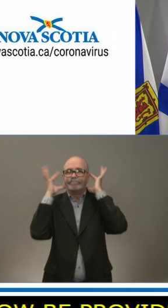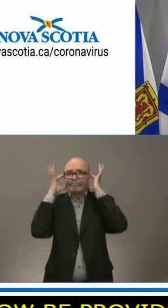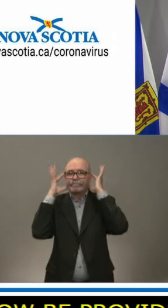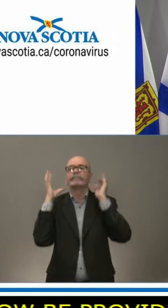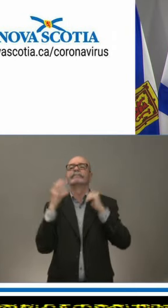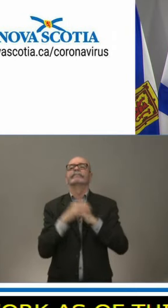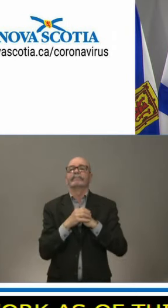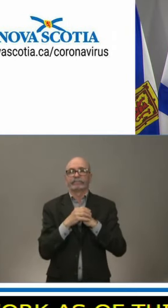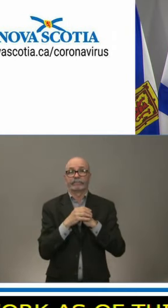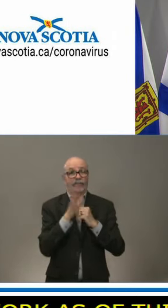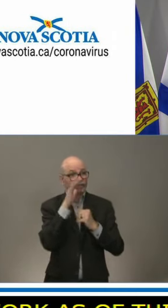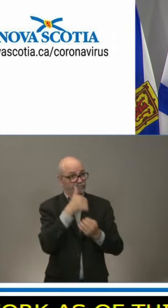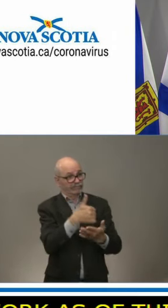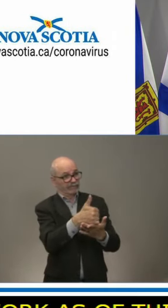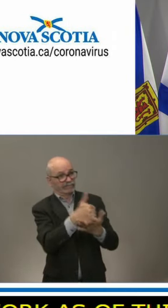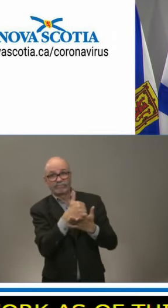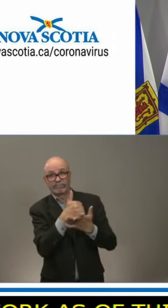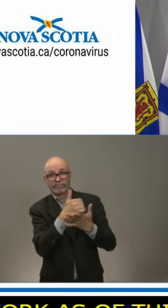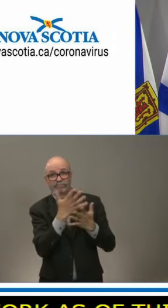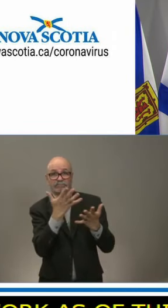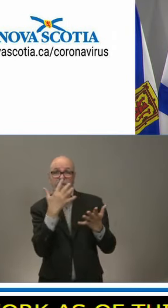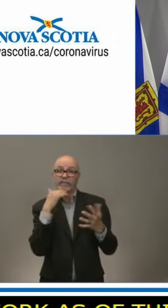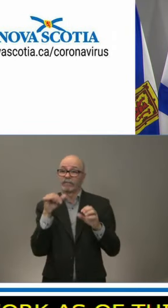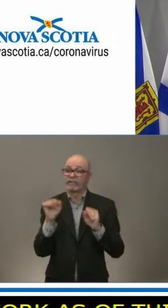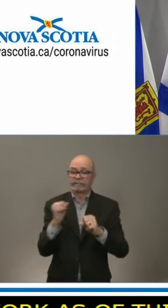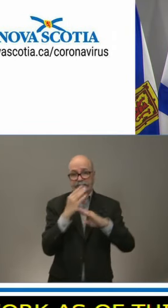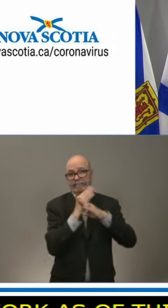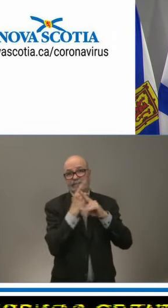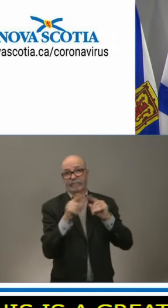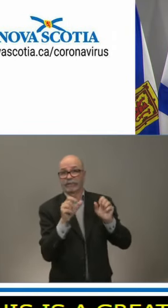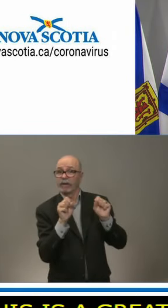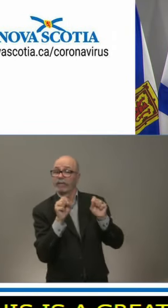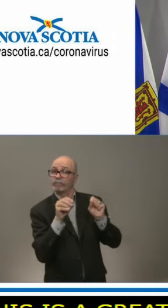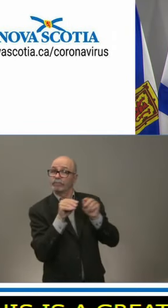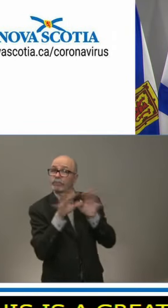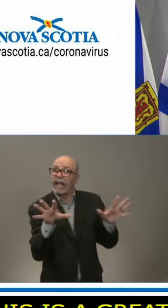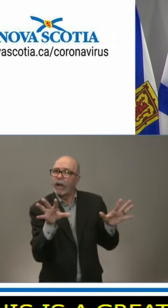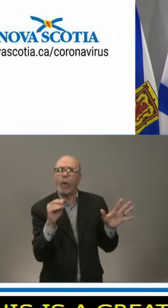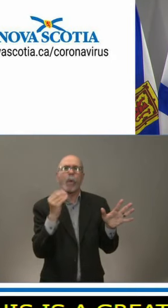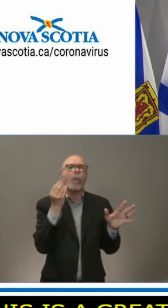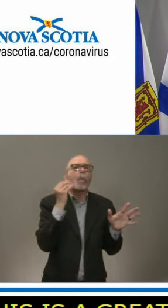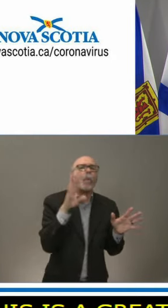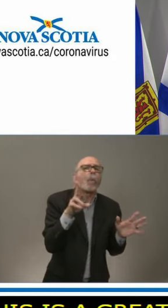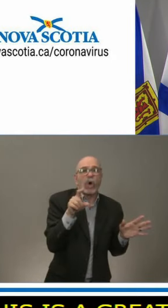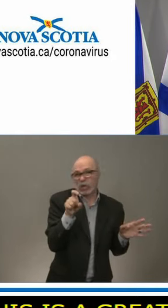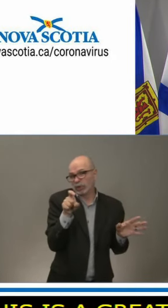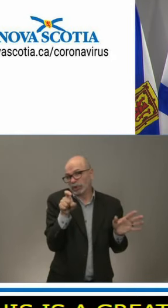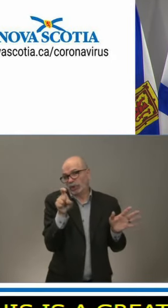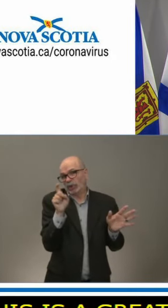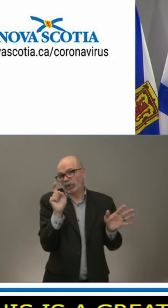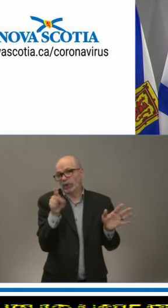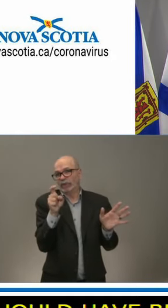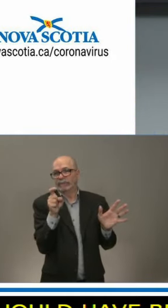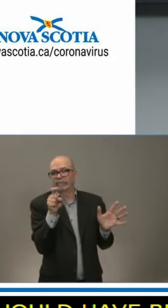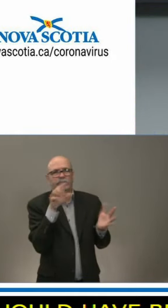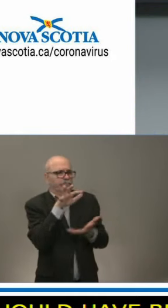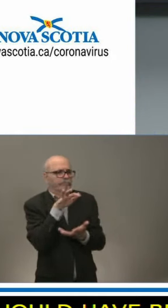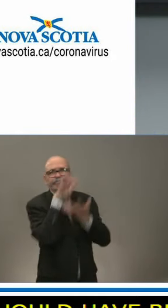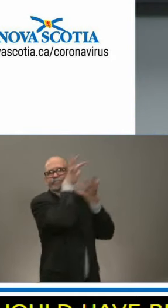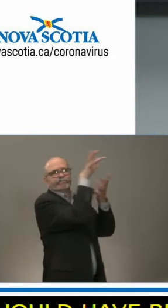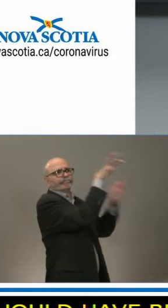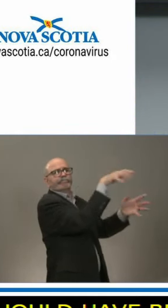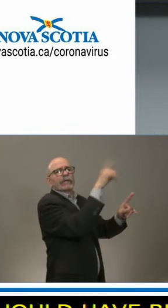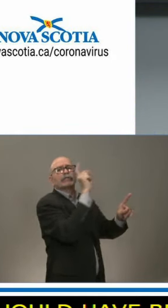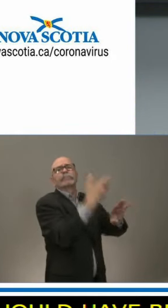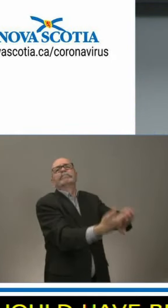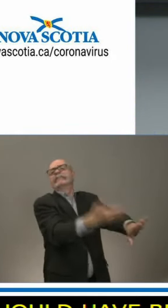virus, but do you feel that this should have been implemented sooner? No, I think this is a lot of the justification for